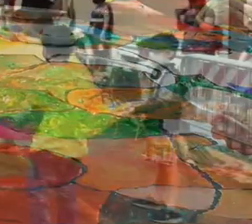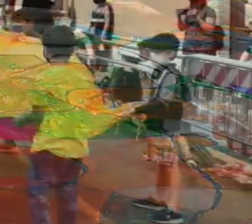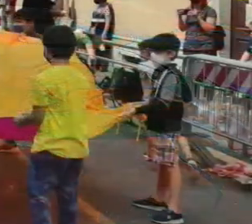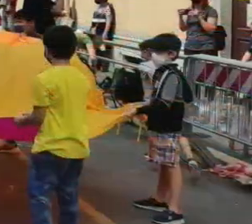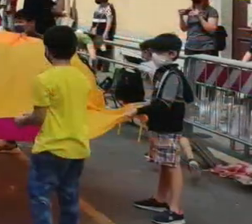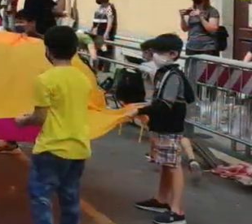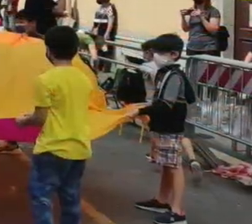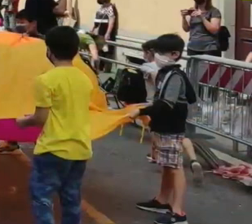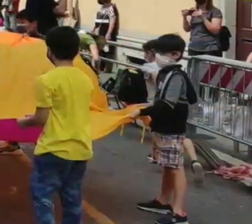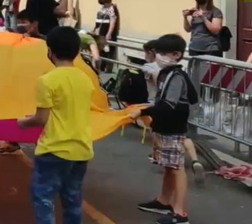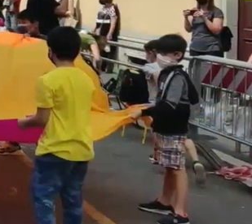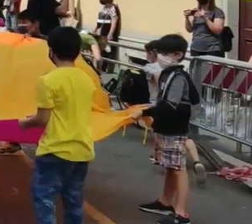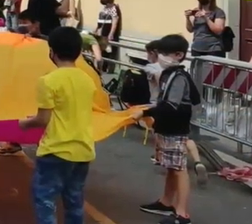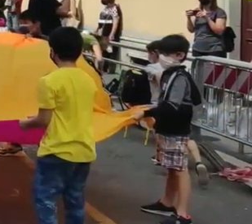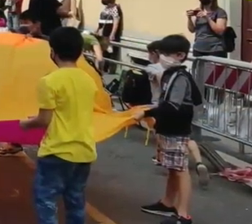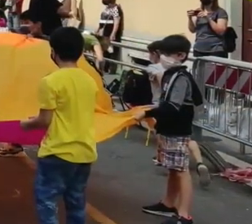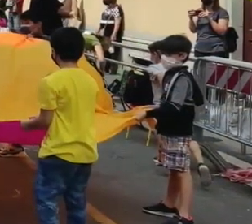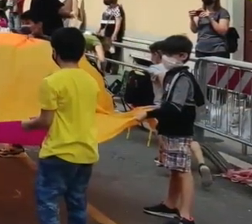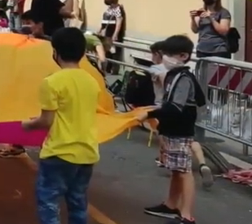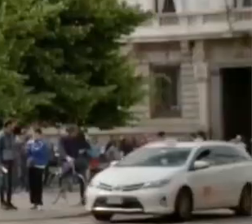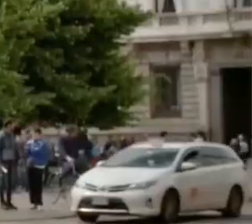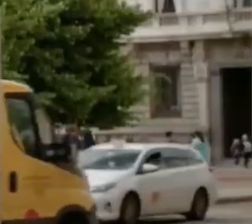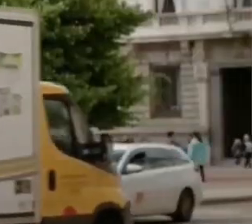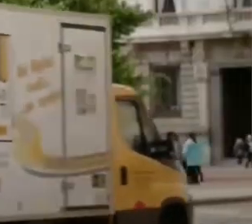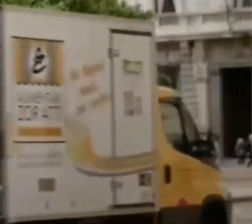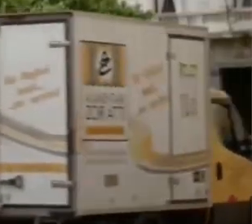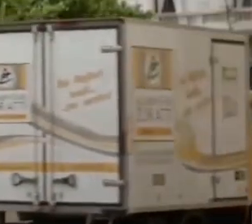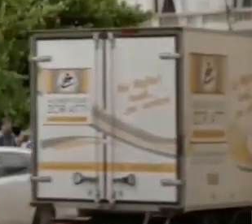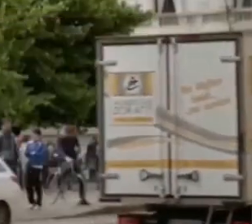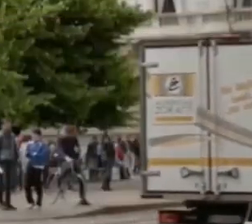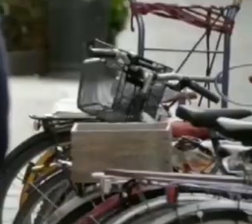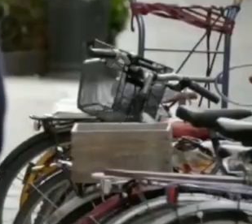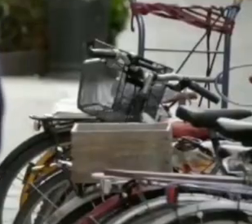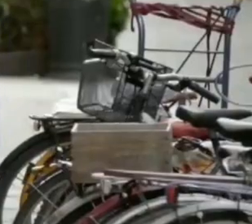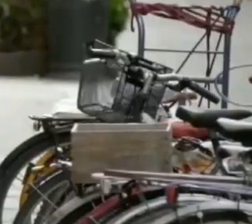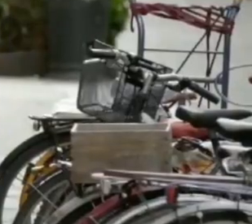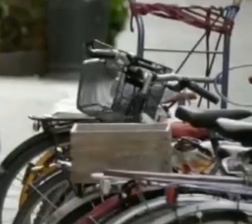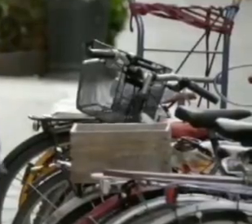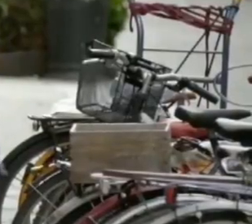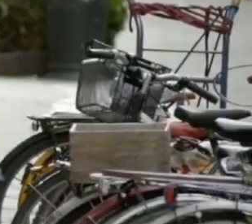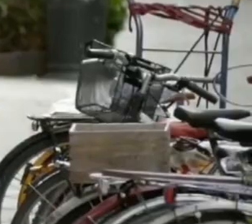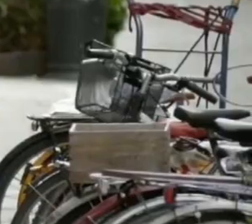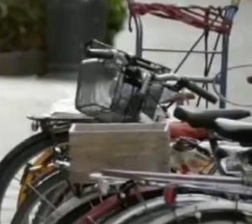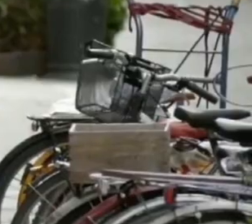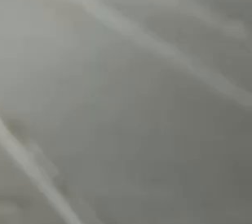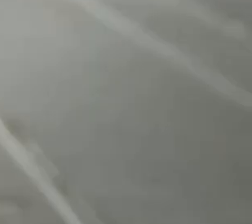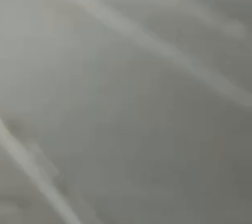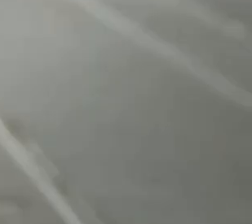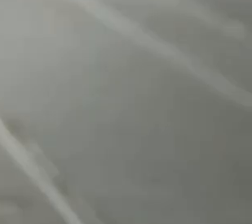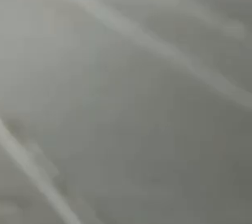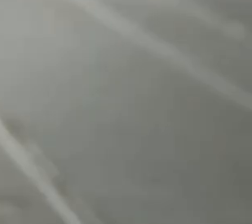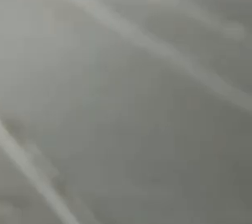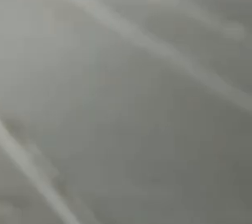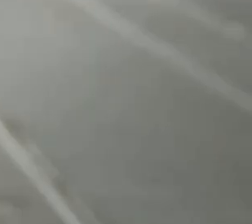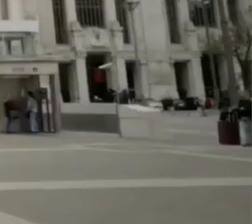cities is the starting point to trigger the change. Milan is eager to start our journey as a resilient